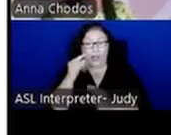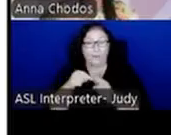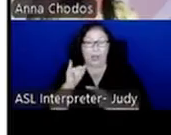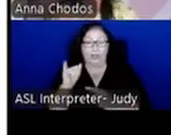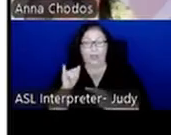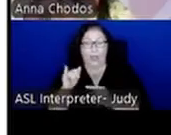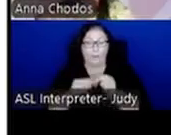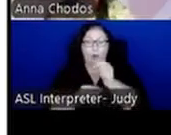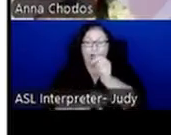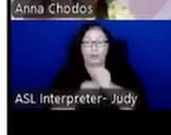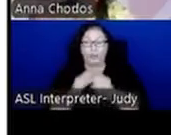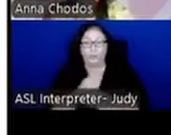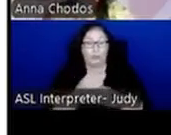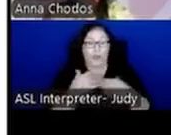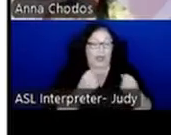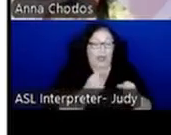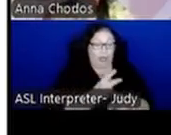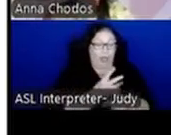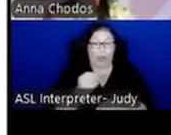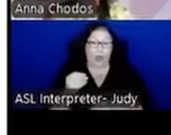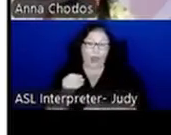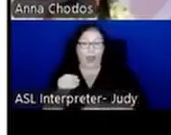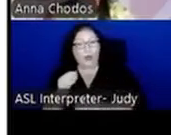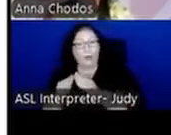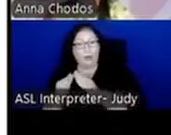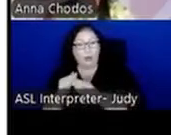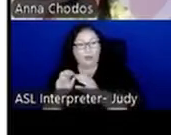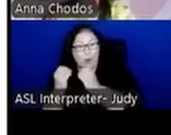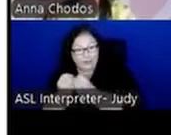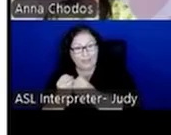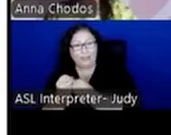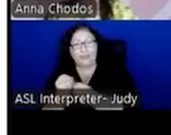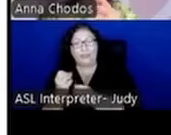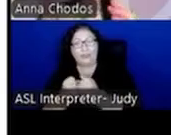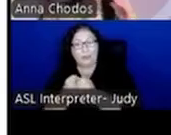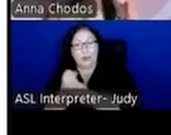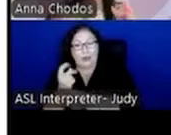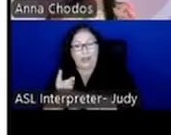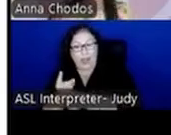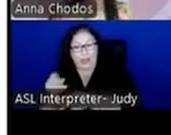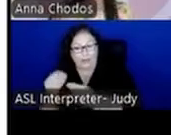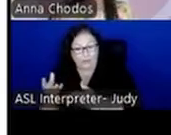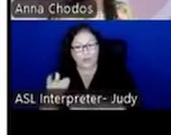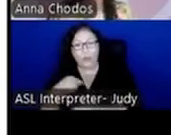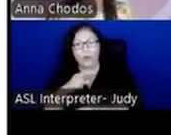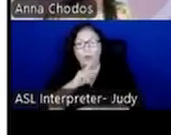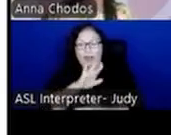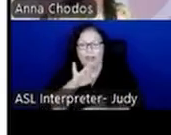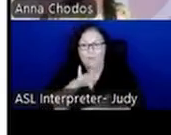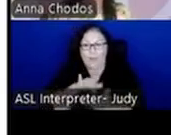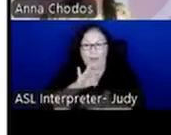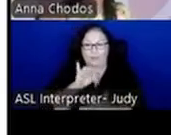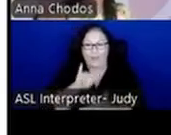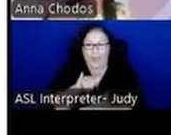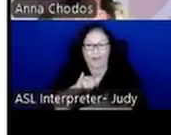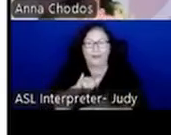and AAAs and community-based organizations serving caregivers, we're really in the middle of that bridge, but we are on